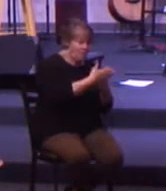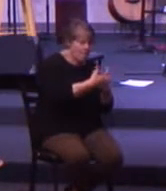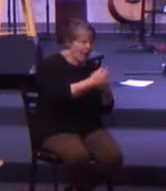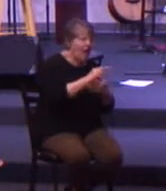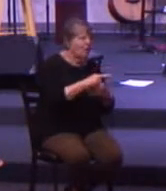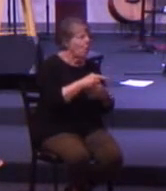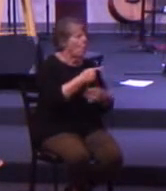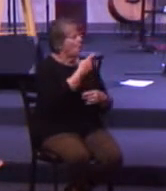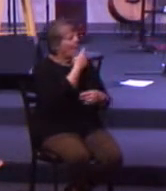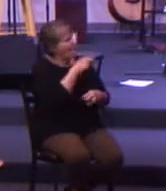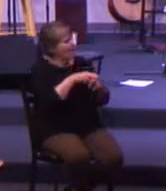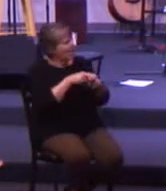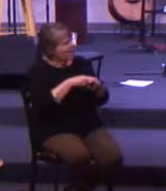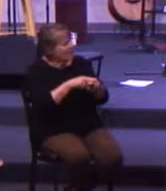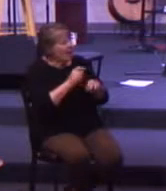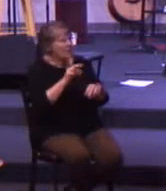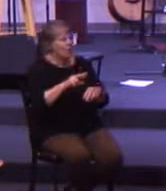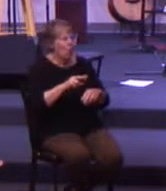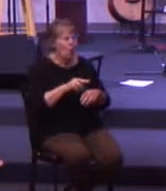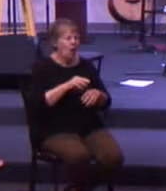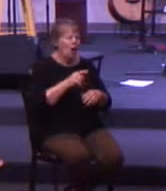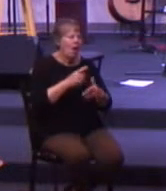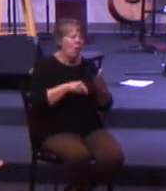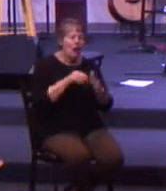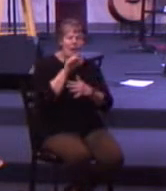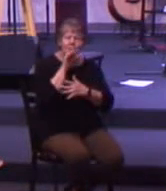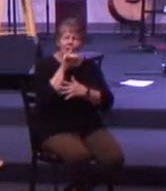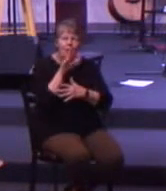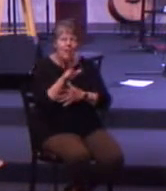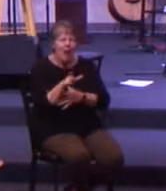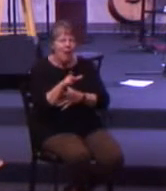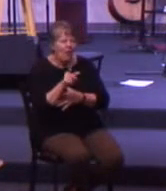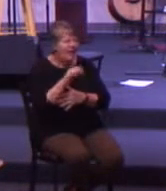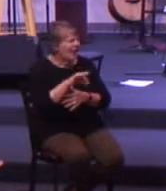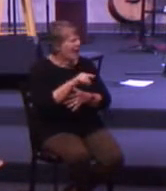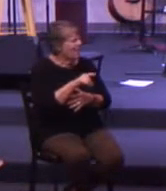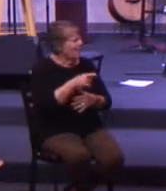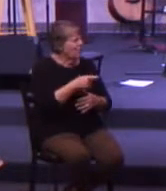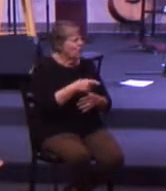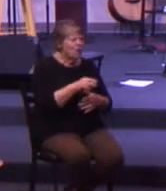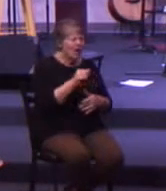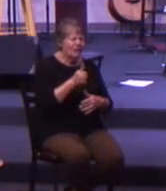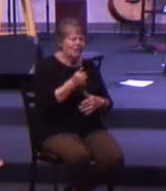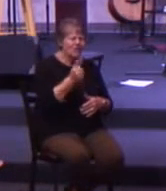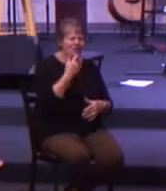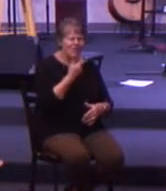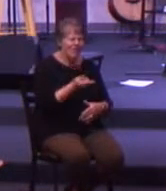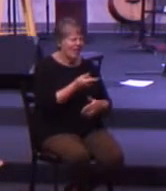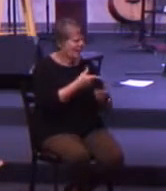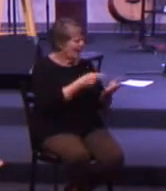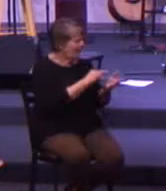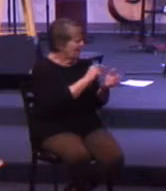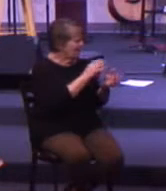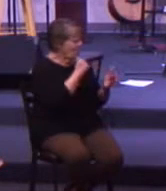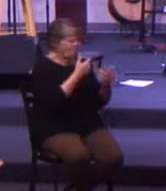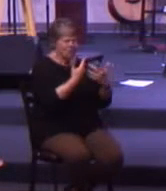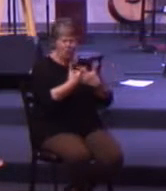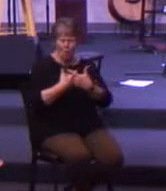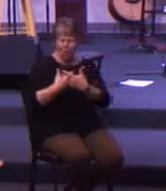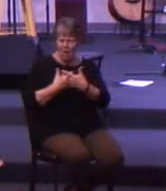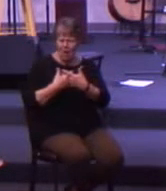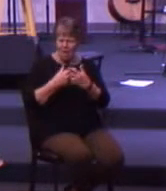mouth, let me just say it this way. If ever you find yourself going, Karl, I don't know how these notes line up with what you're saying, let's just all be fine